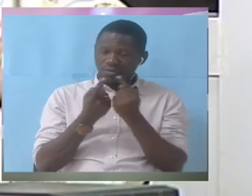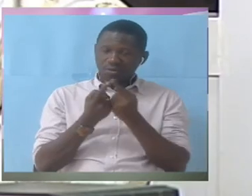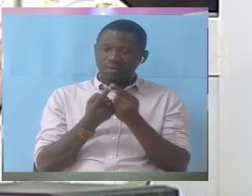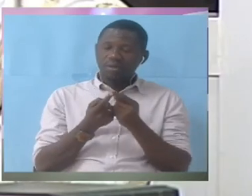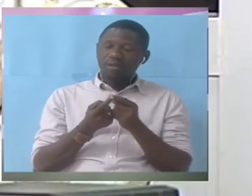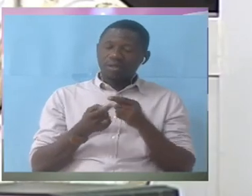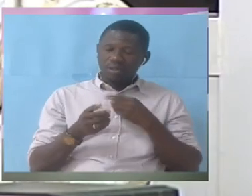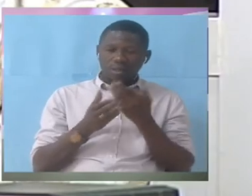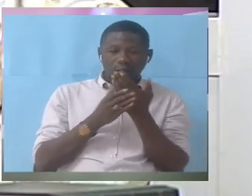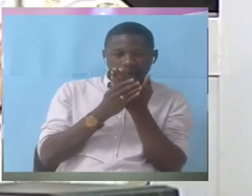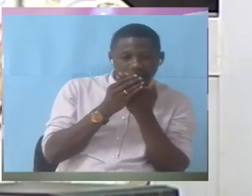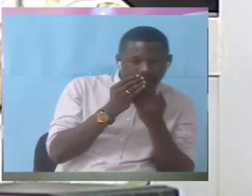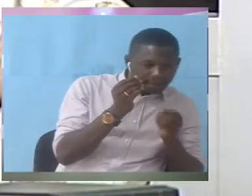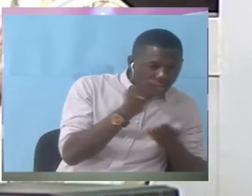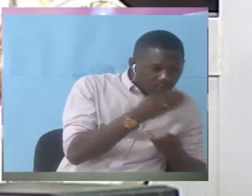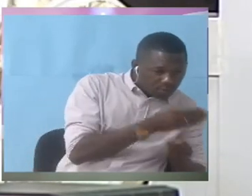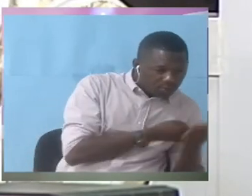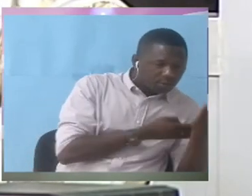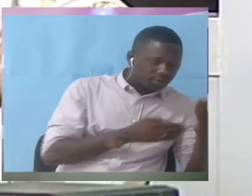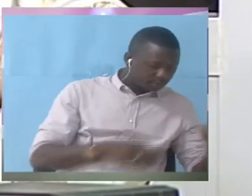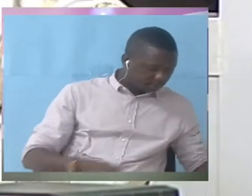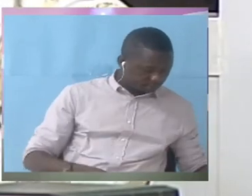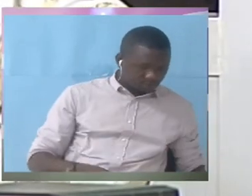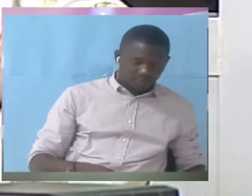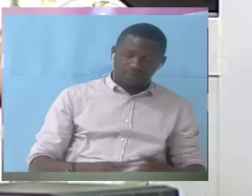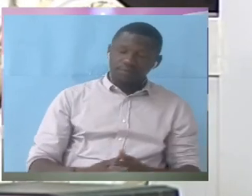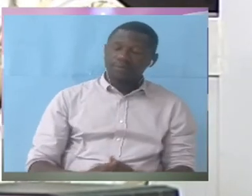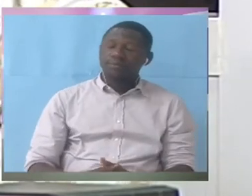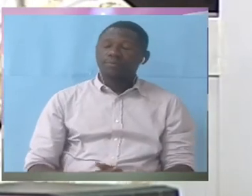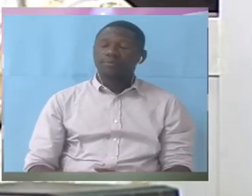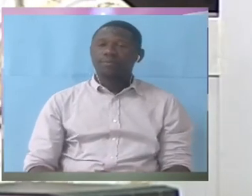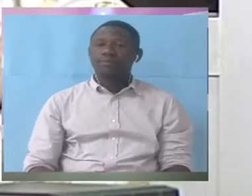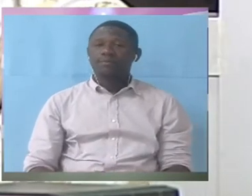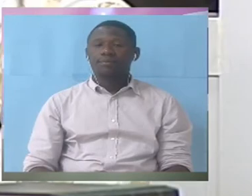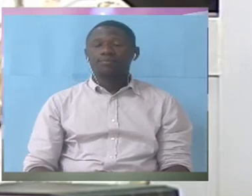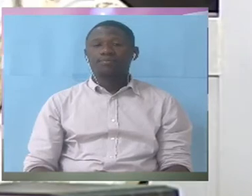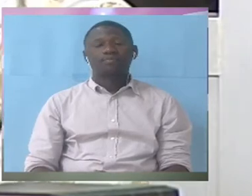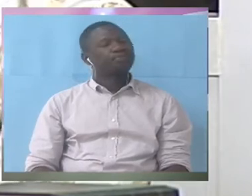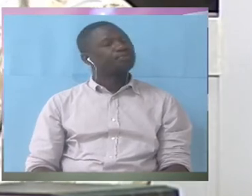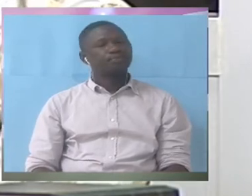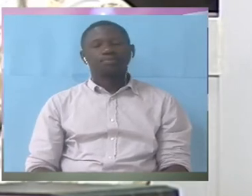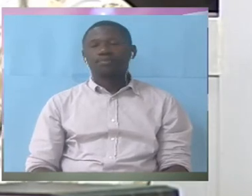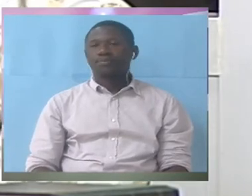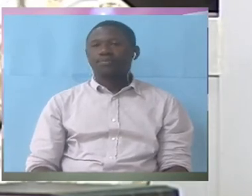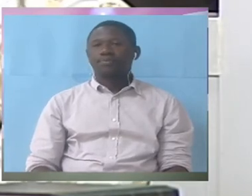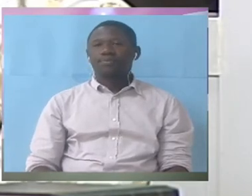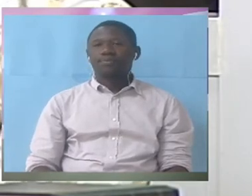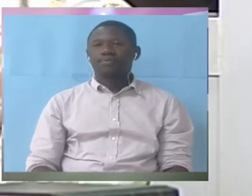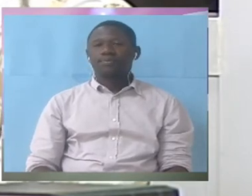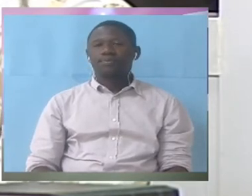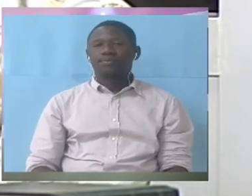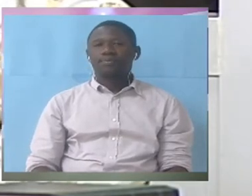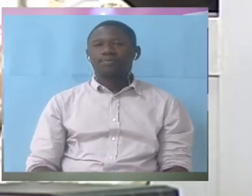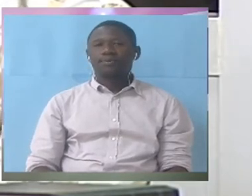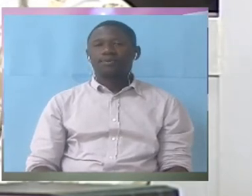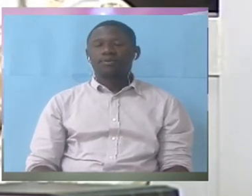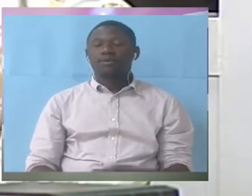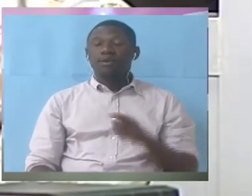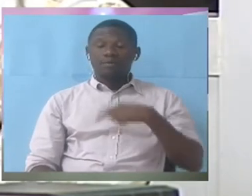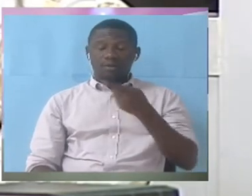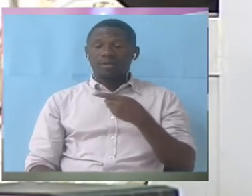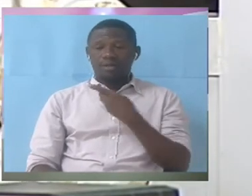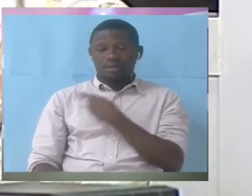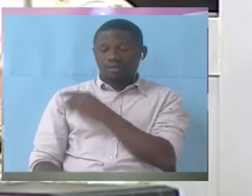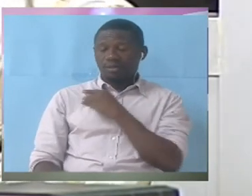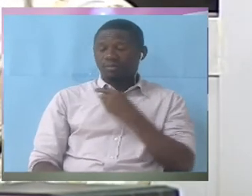smuggled out. Dama len dan digal nak amewuma won garab amewuma won dara waye leg leg ma binda dara fexe ñu yottal for their